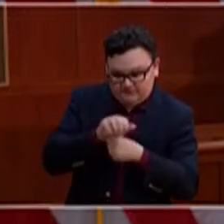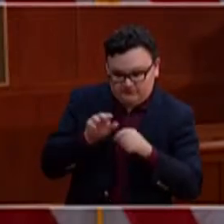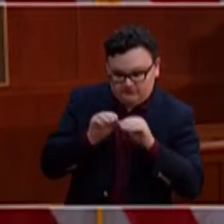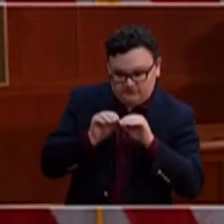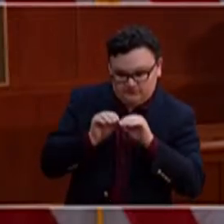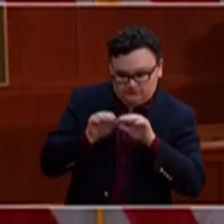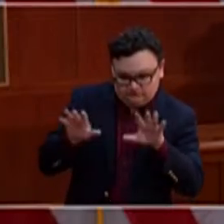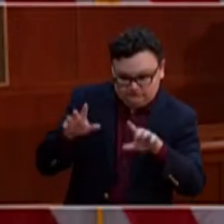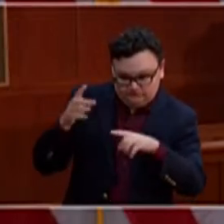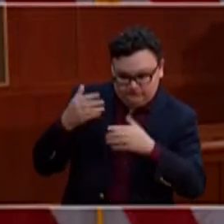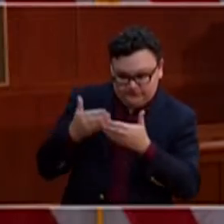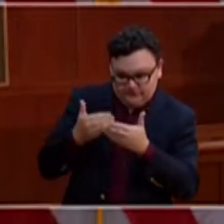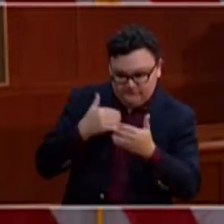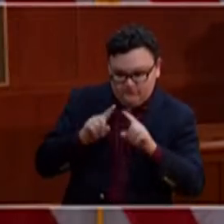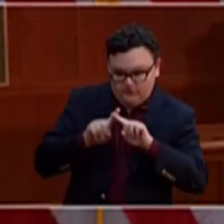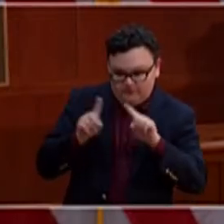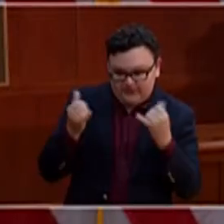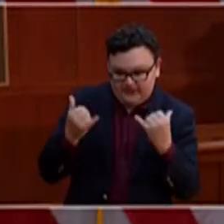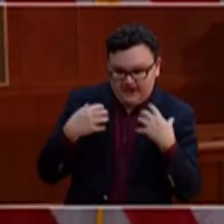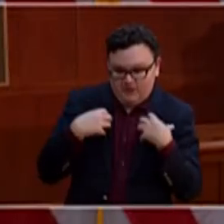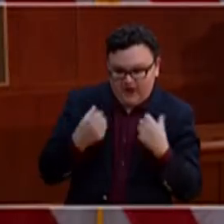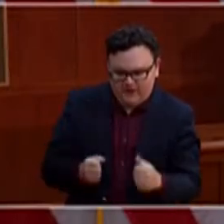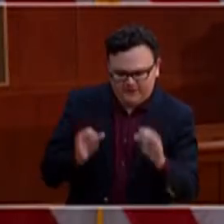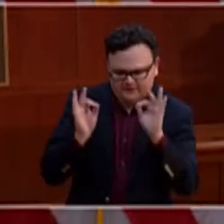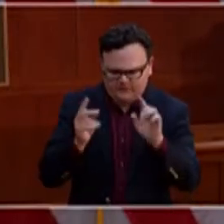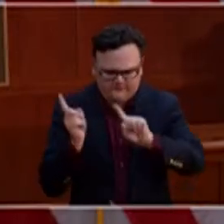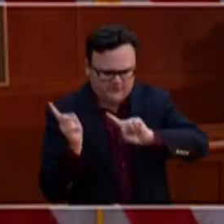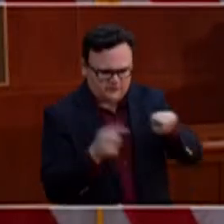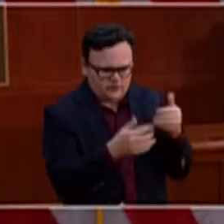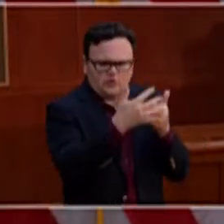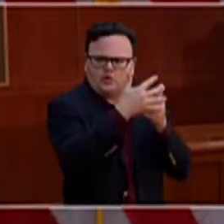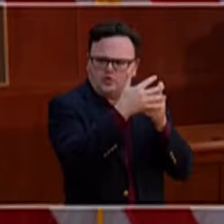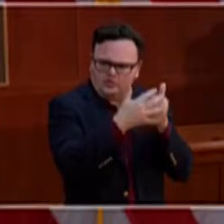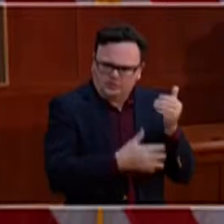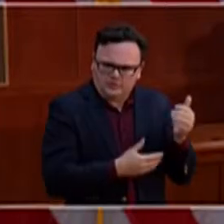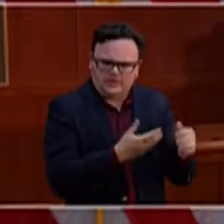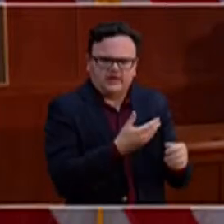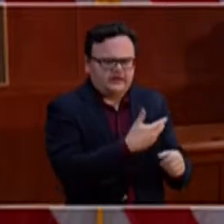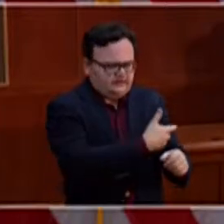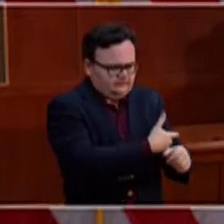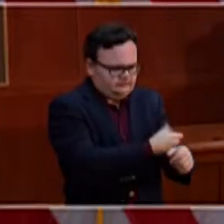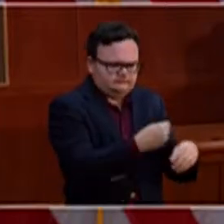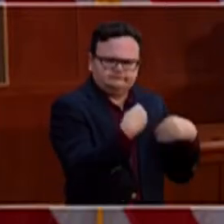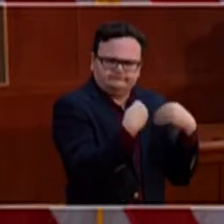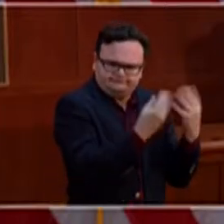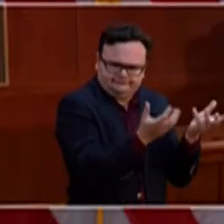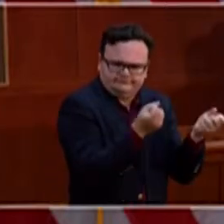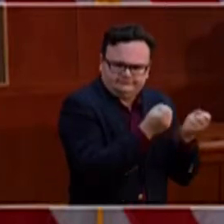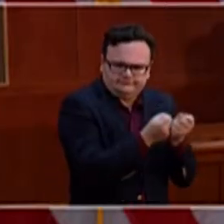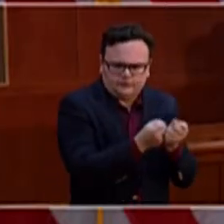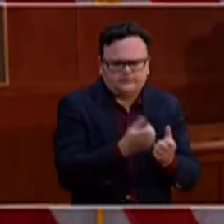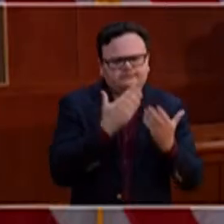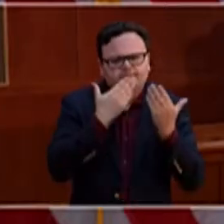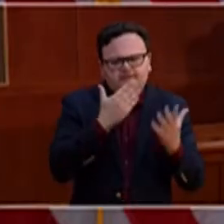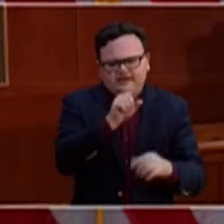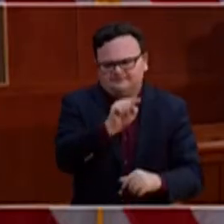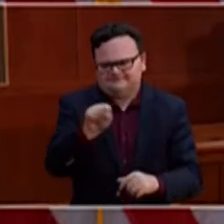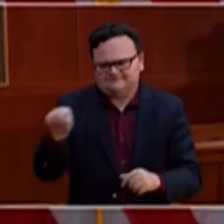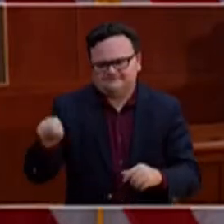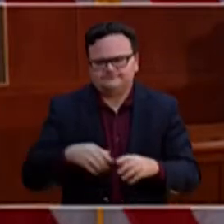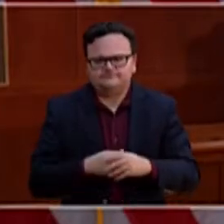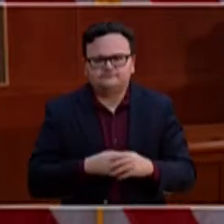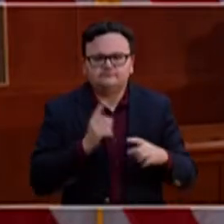really help somebody. So we appreciate people stepping up to the plate to do that. We also have worked with the hospitals as they've needed